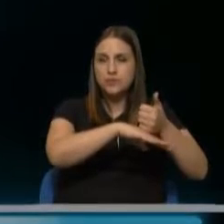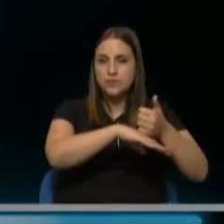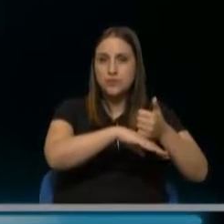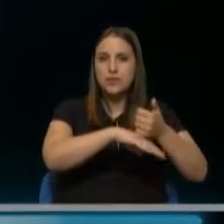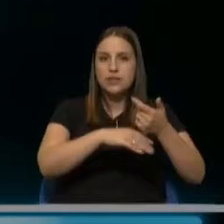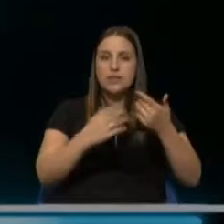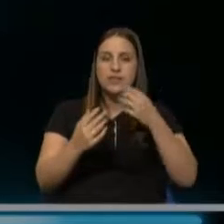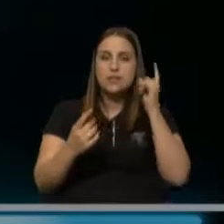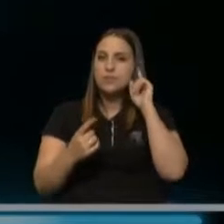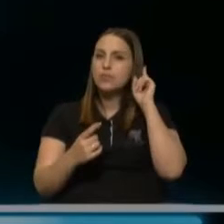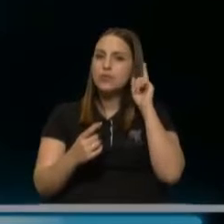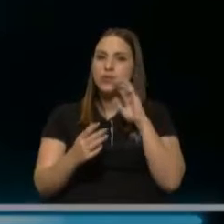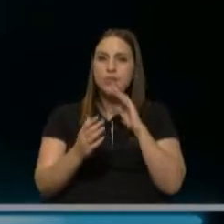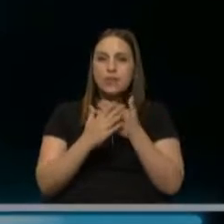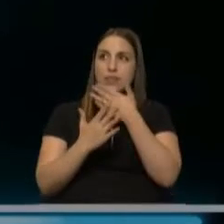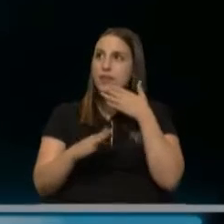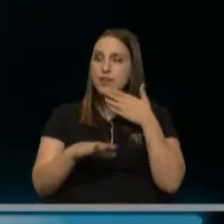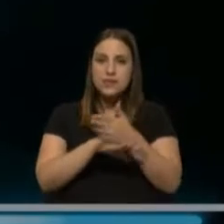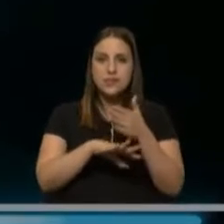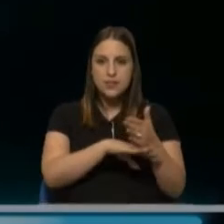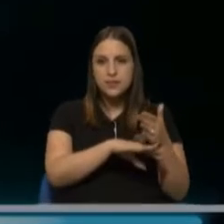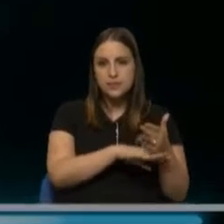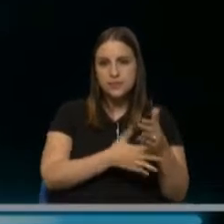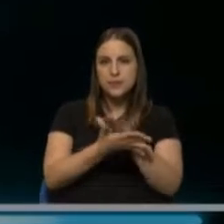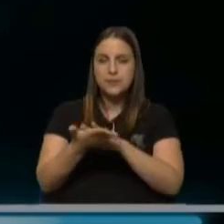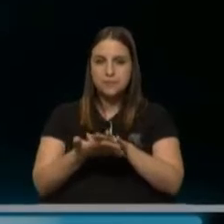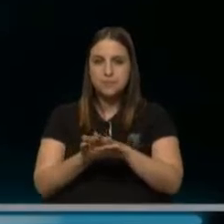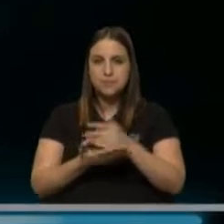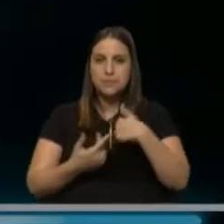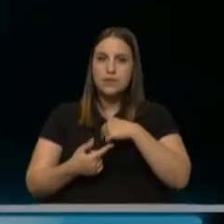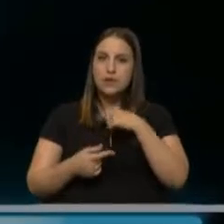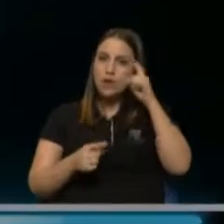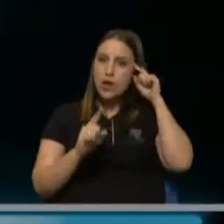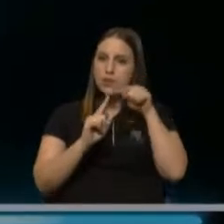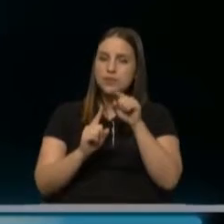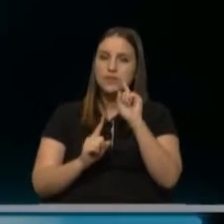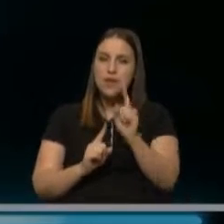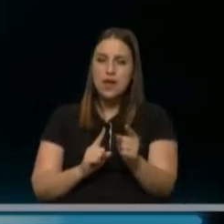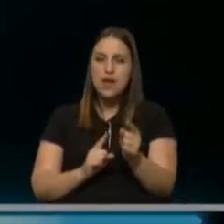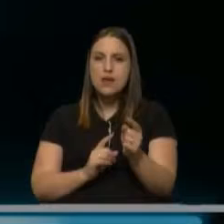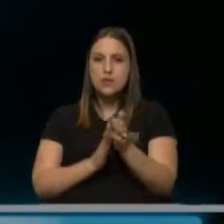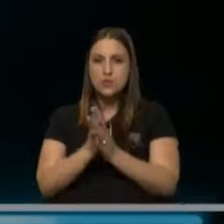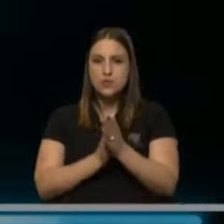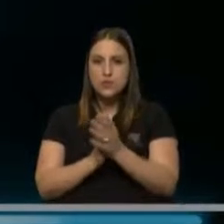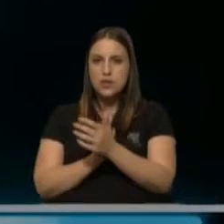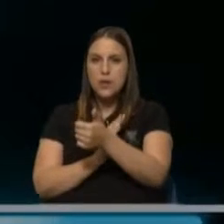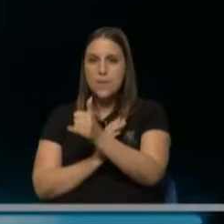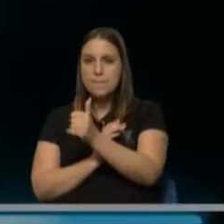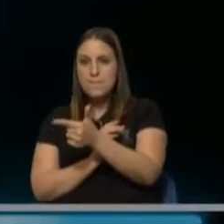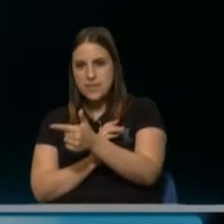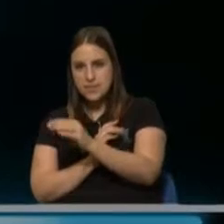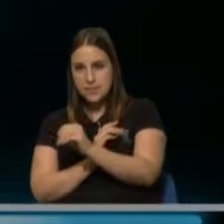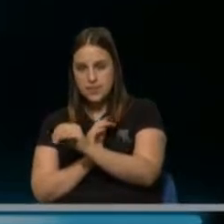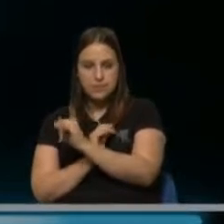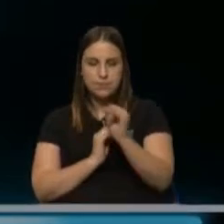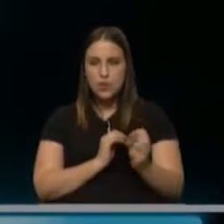fundamental, our sustainability base. Our vision is to use the bit, manage what. Because